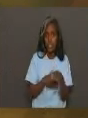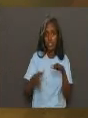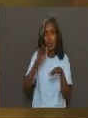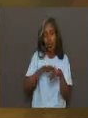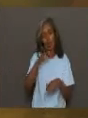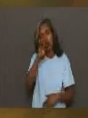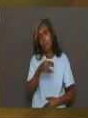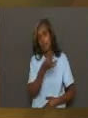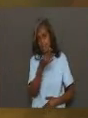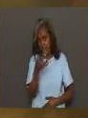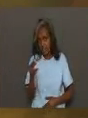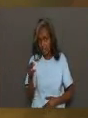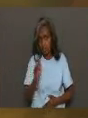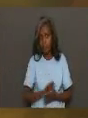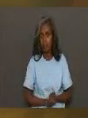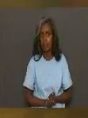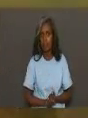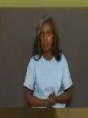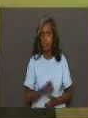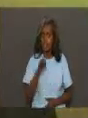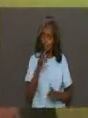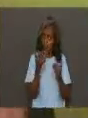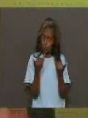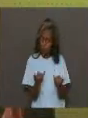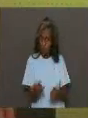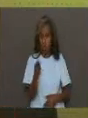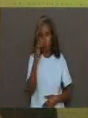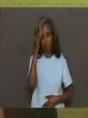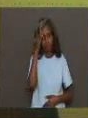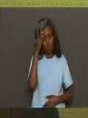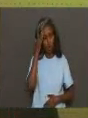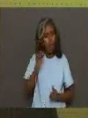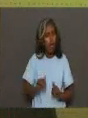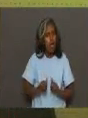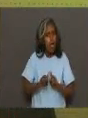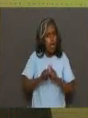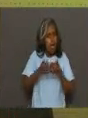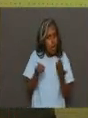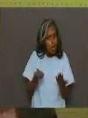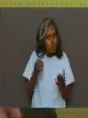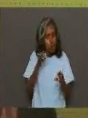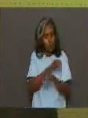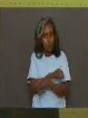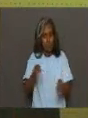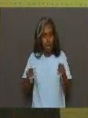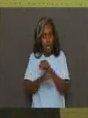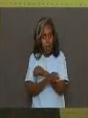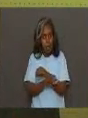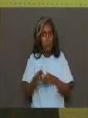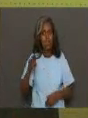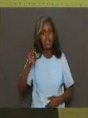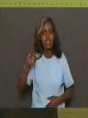operations on matrices. You now know how to swap,